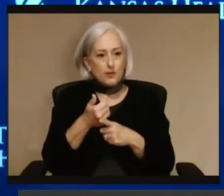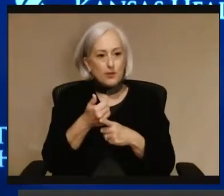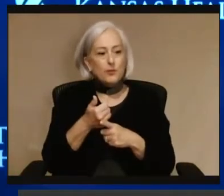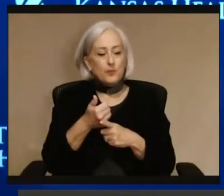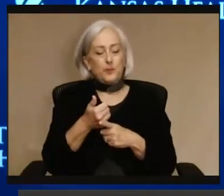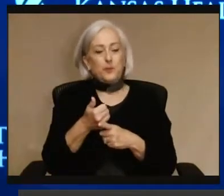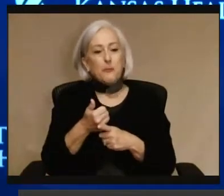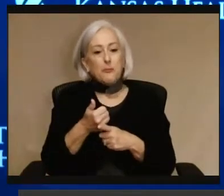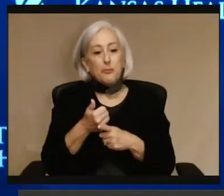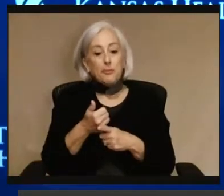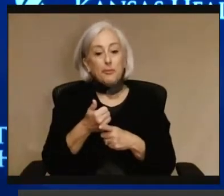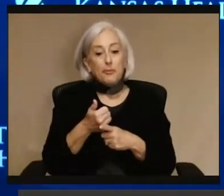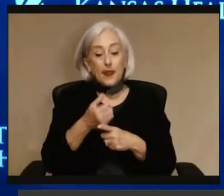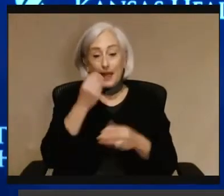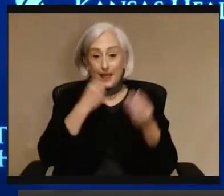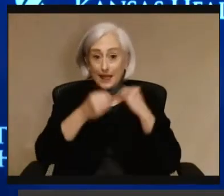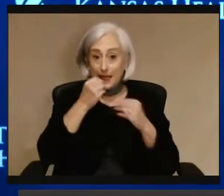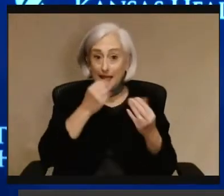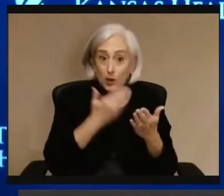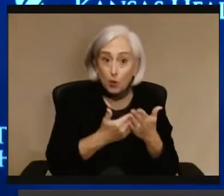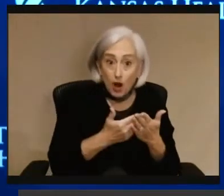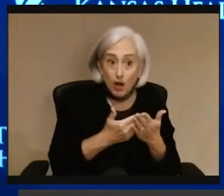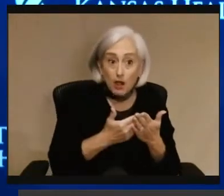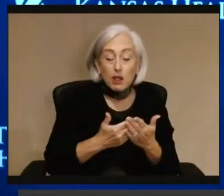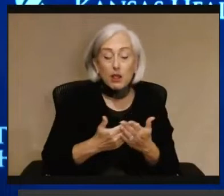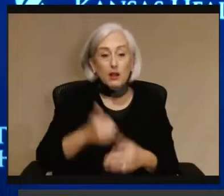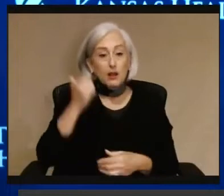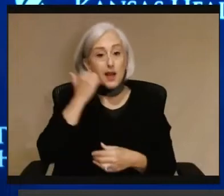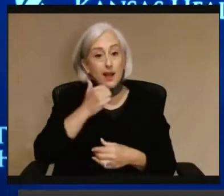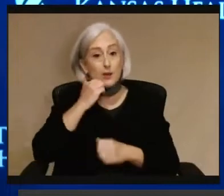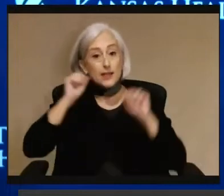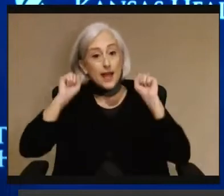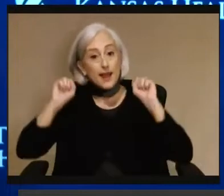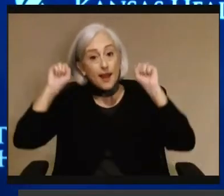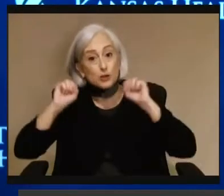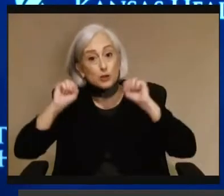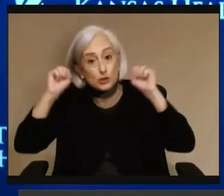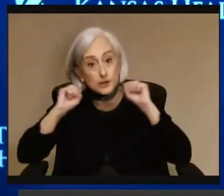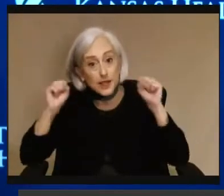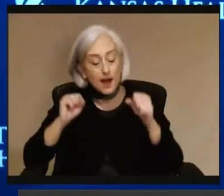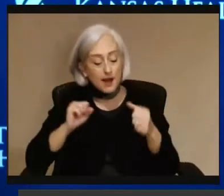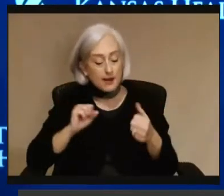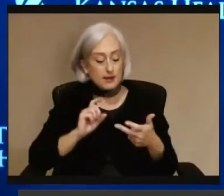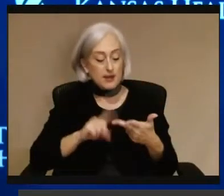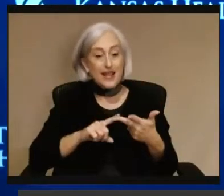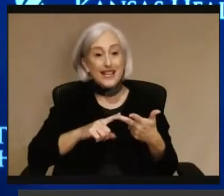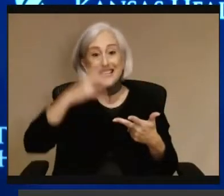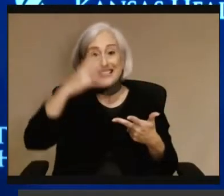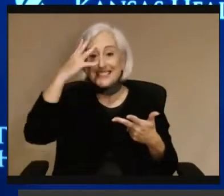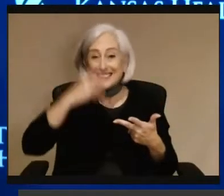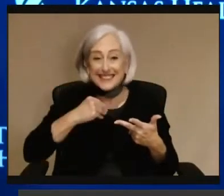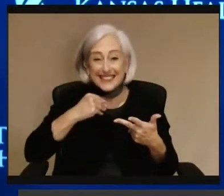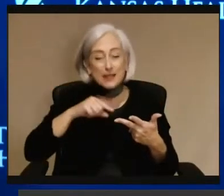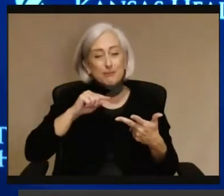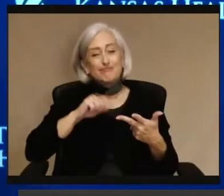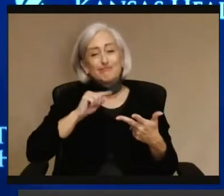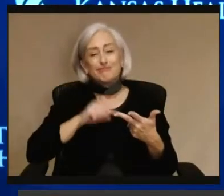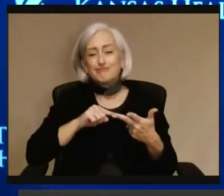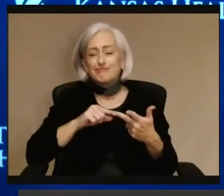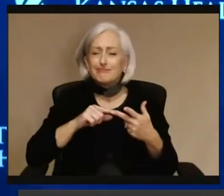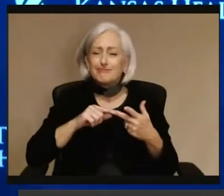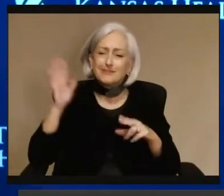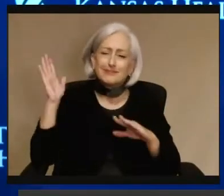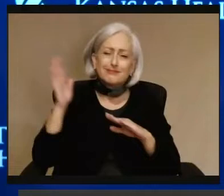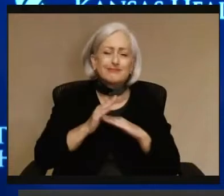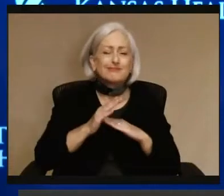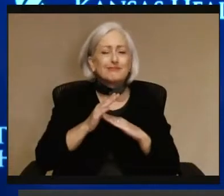healthy diet, regular exercise, good sleep. That's number one. That's so important. And then